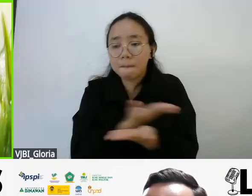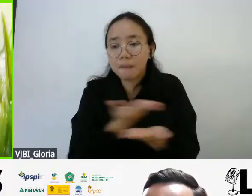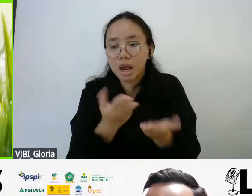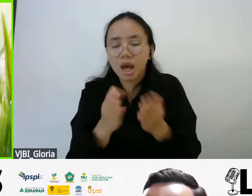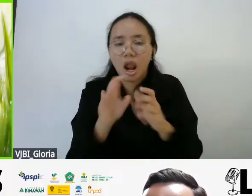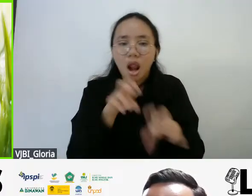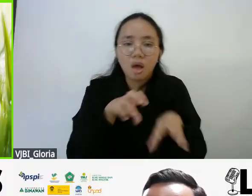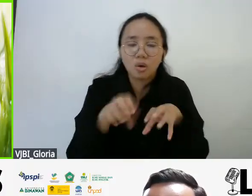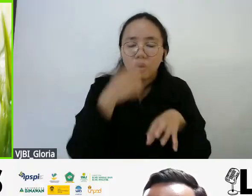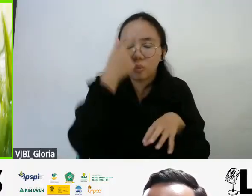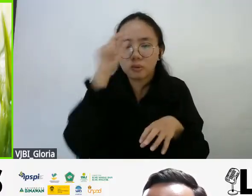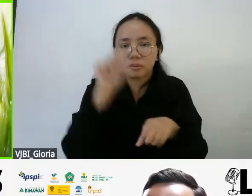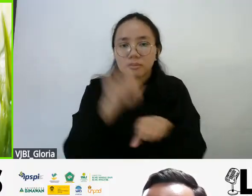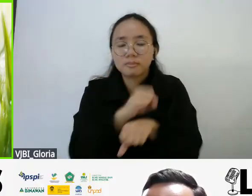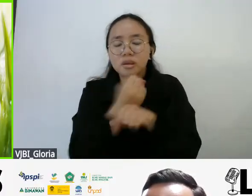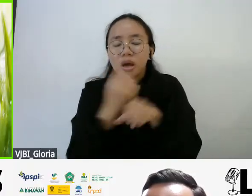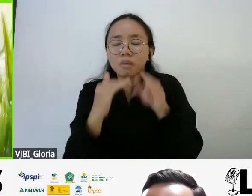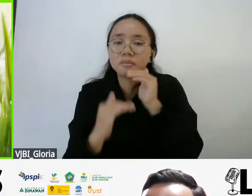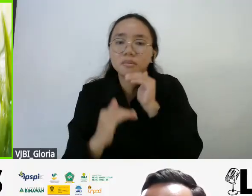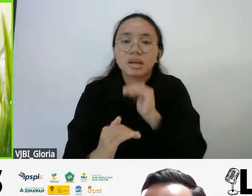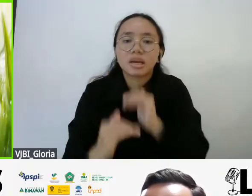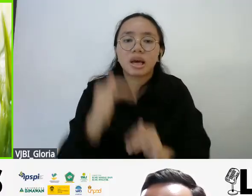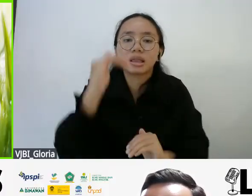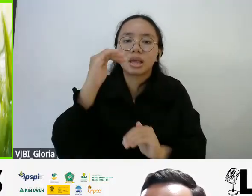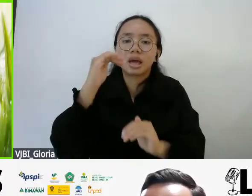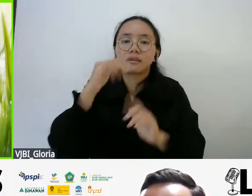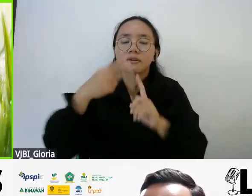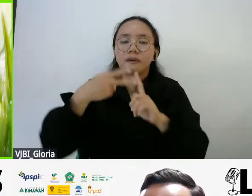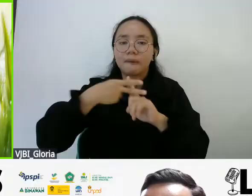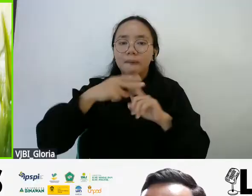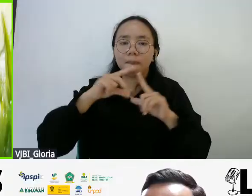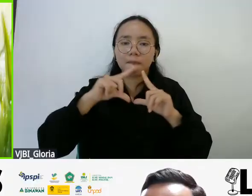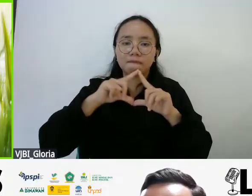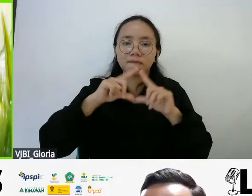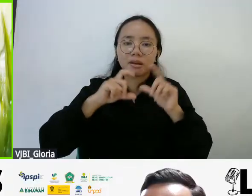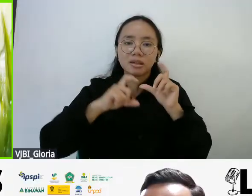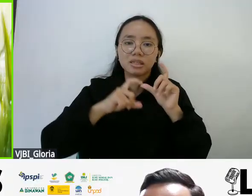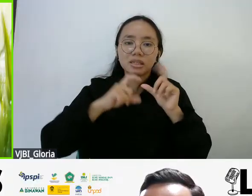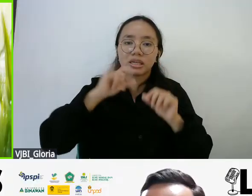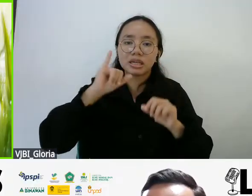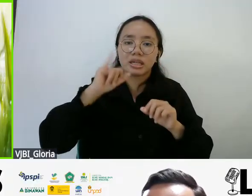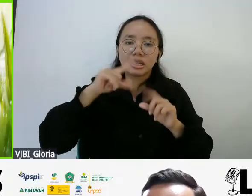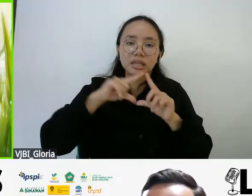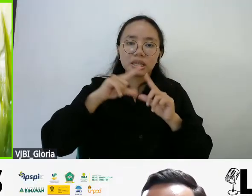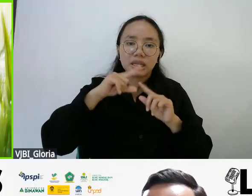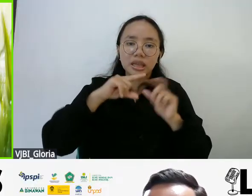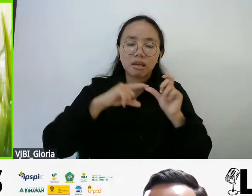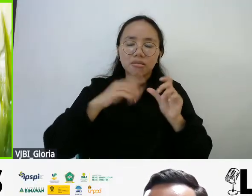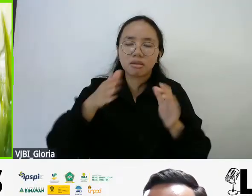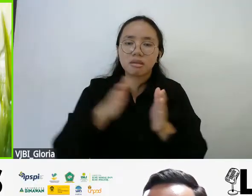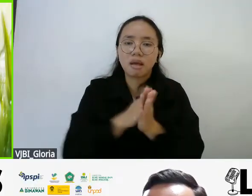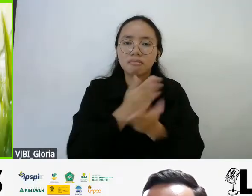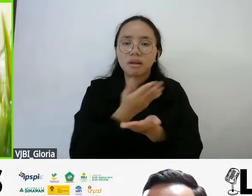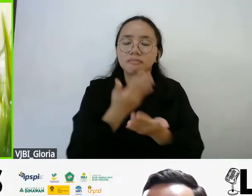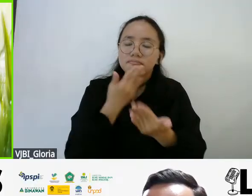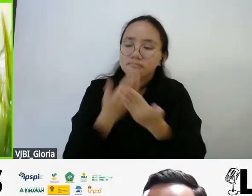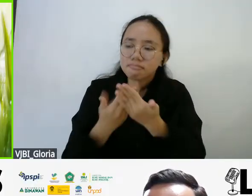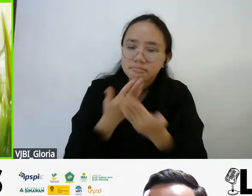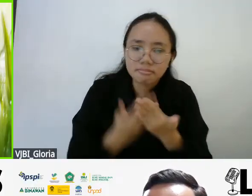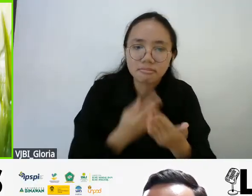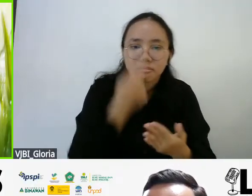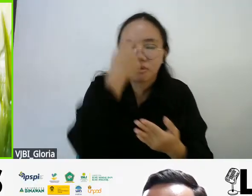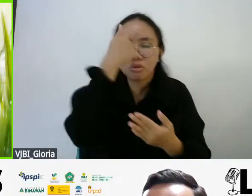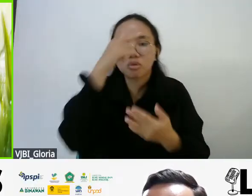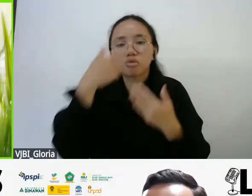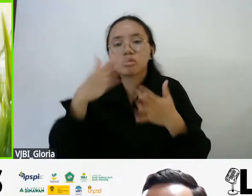very receptive to us. I actually have the governor's cell phone number. I